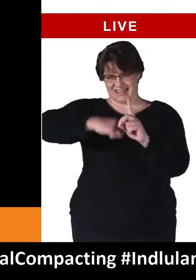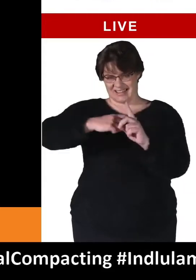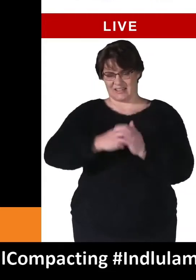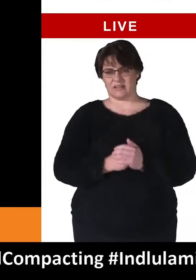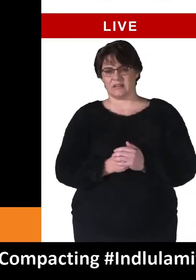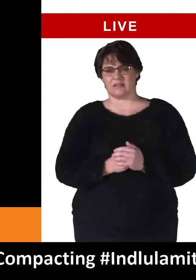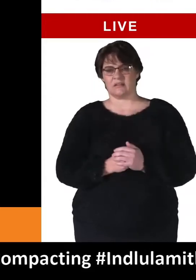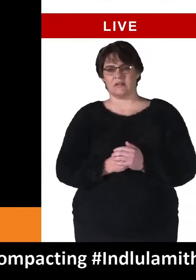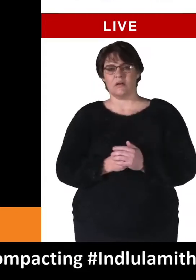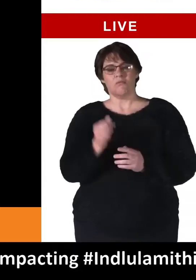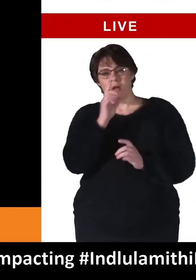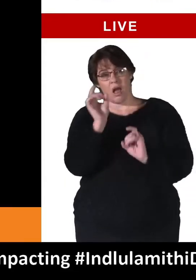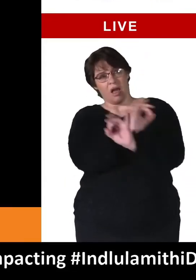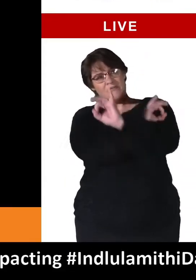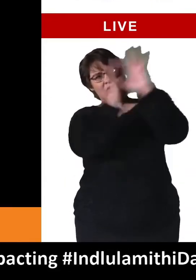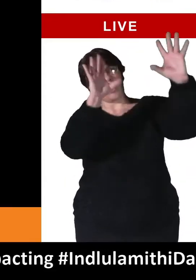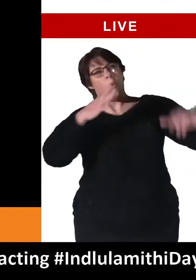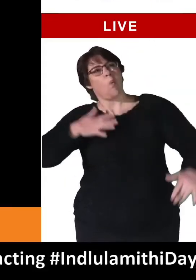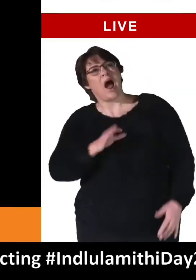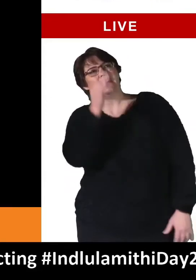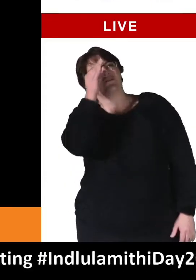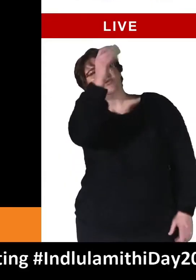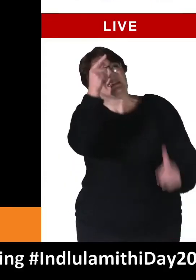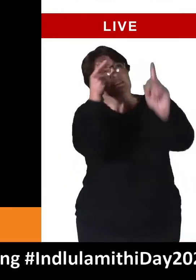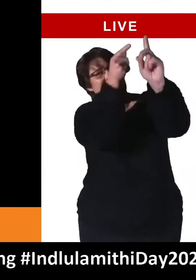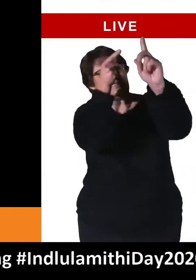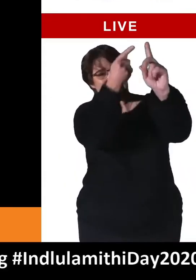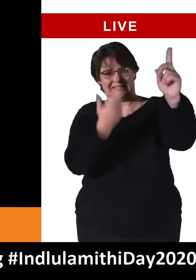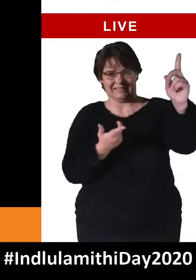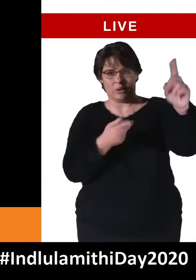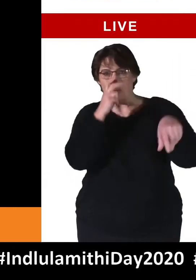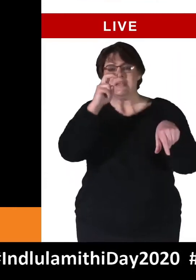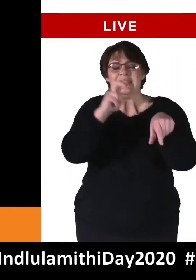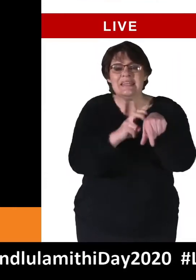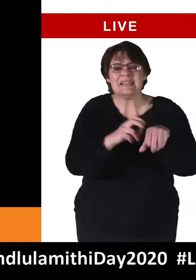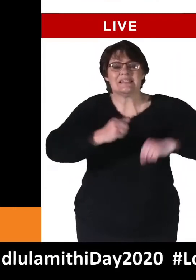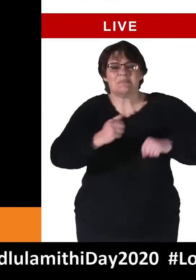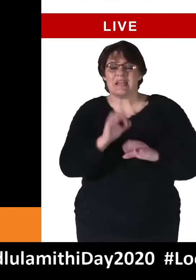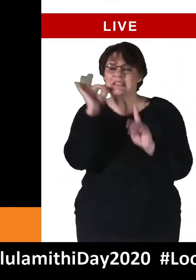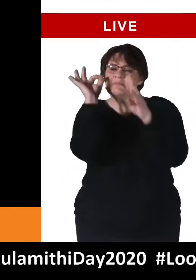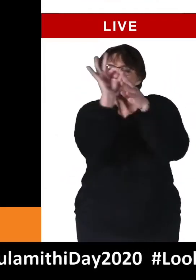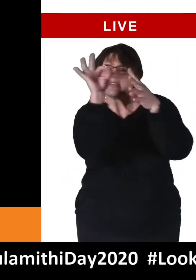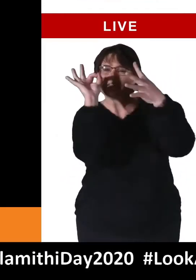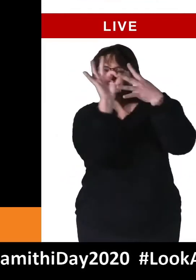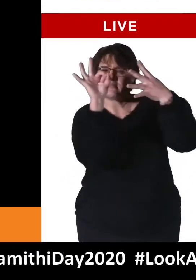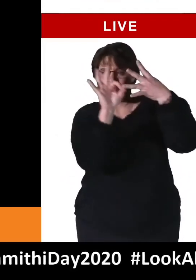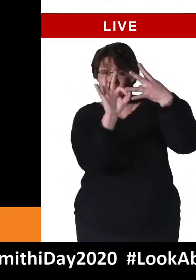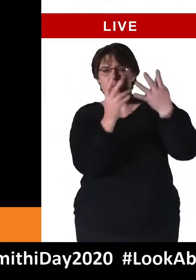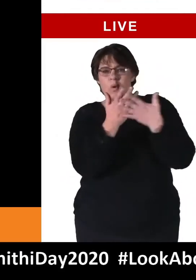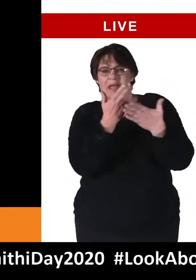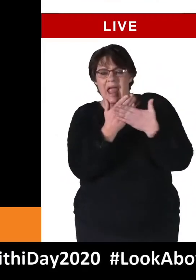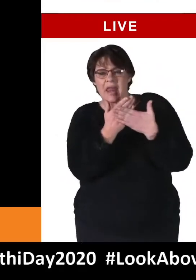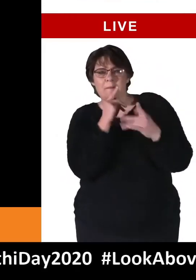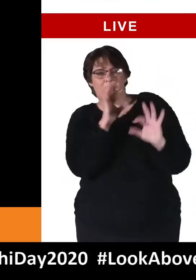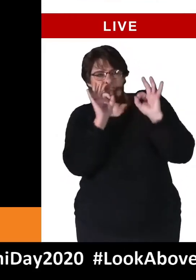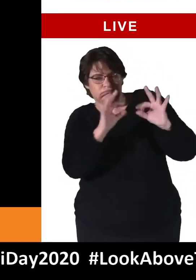addition to a vision of a desired future, we need specific spaces within which to compact for such a